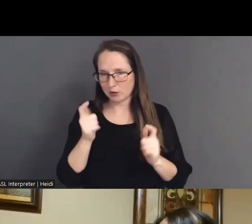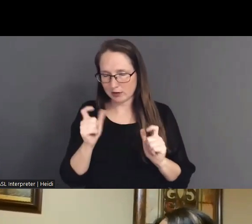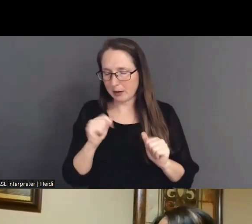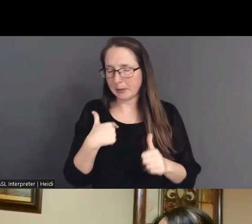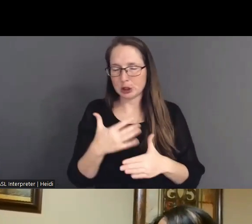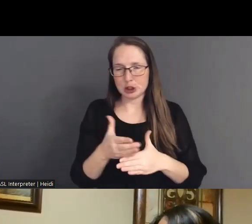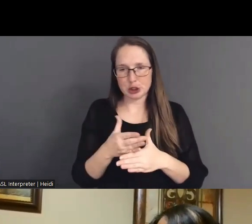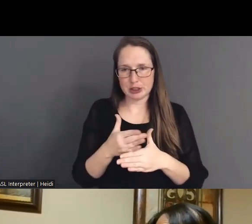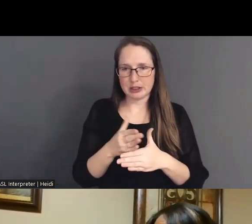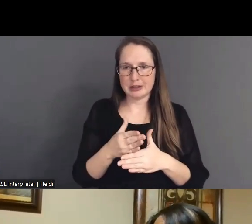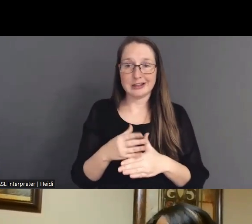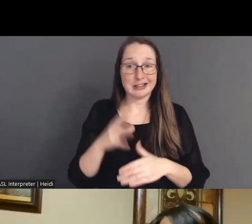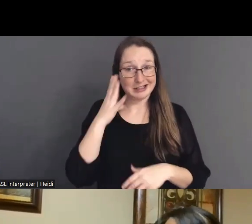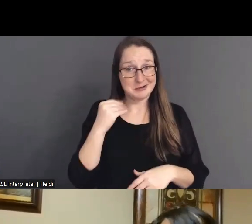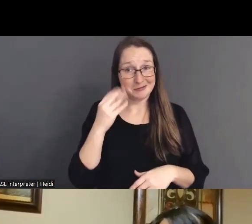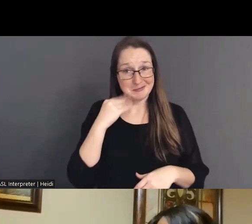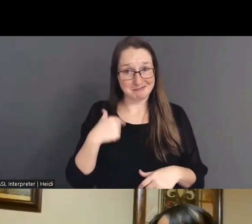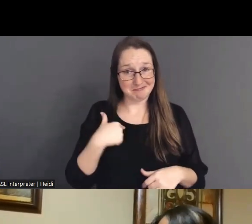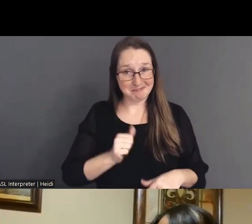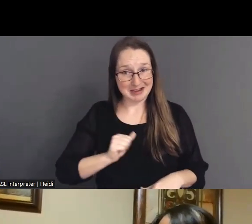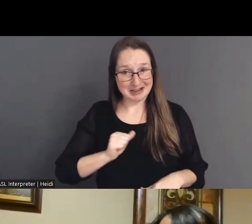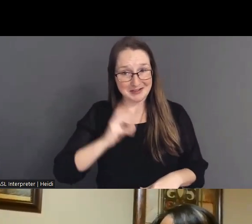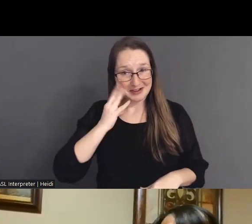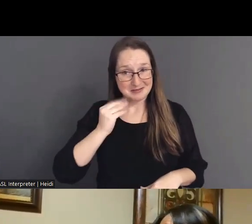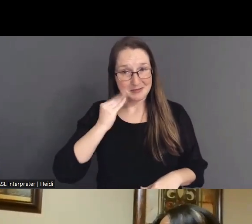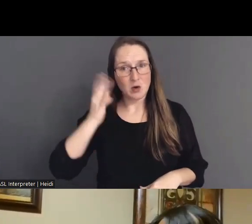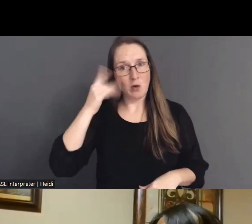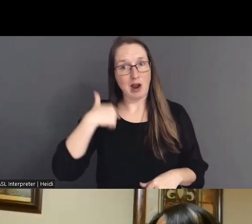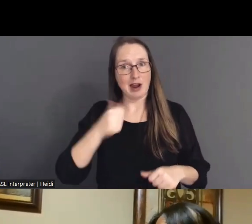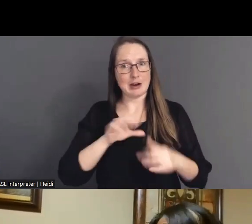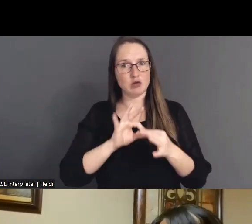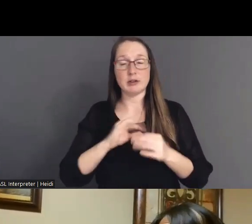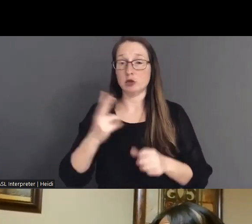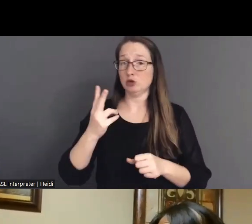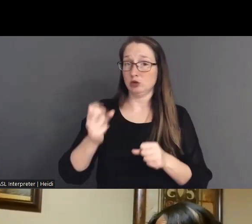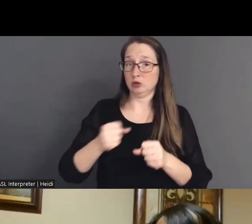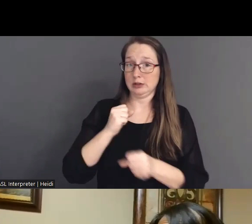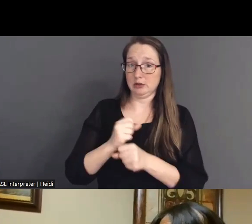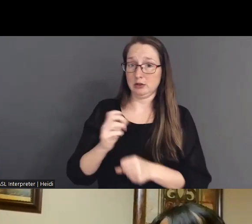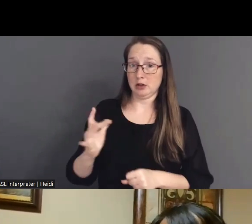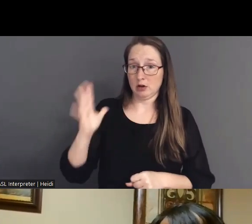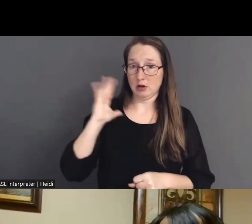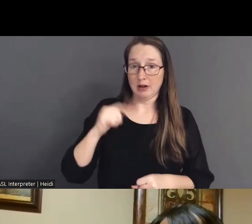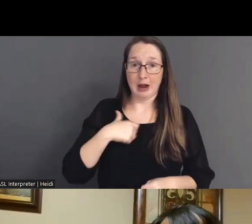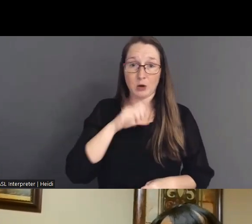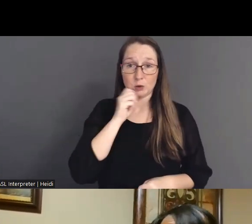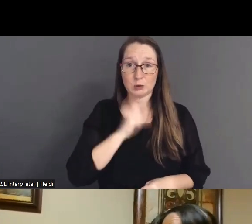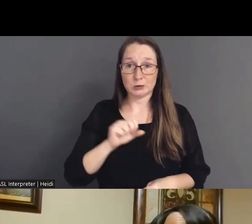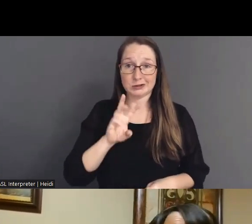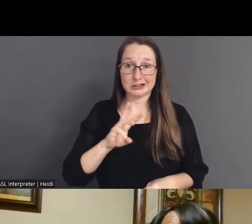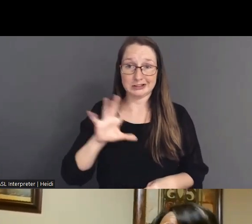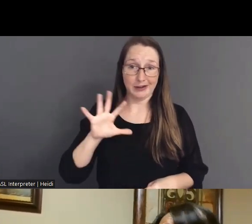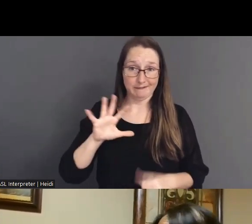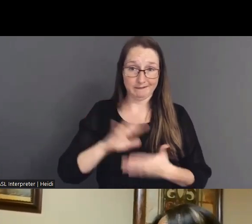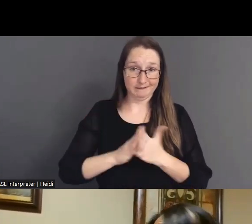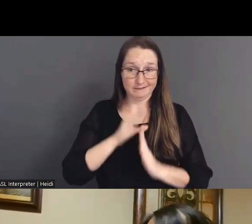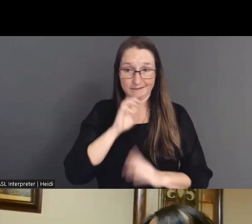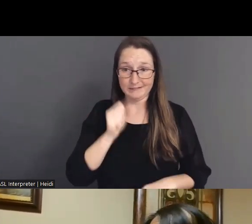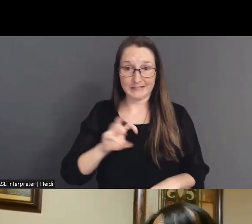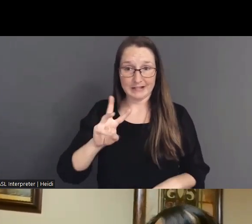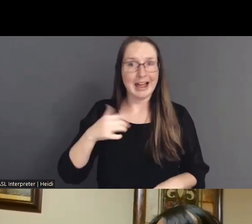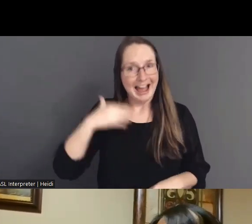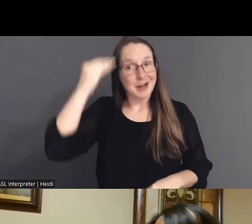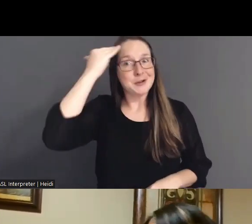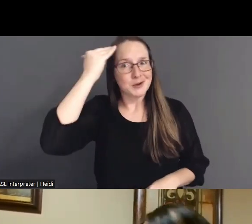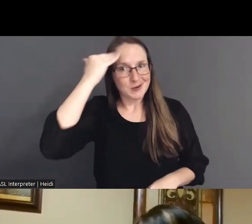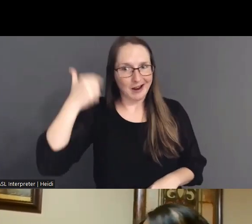an experience I had. That's why I can really relate to it. 2 years ago, I was turning 65. I was aware that I was